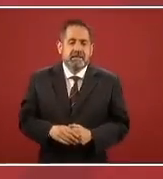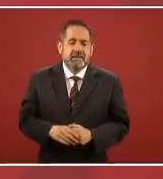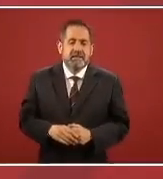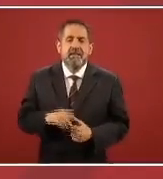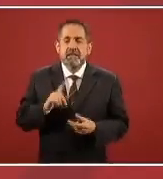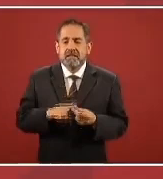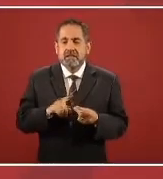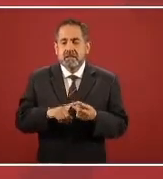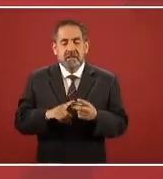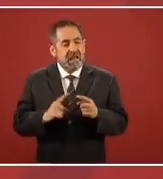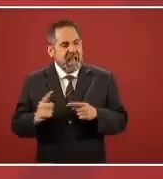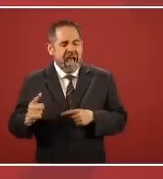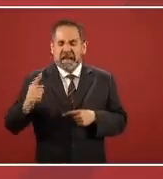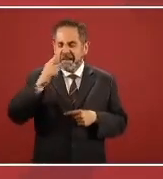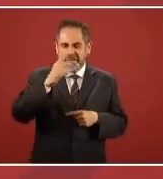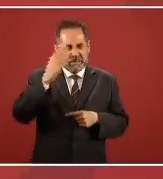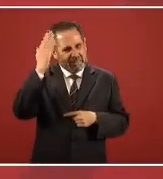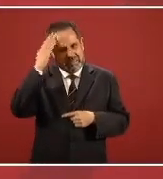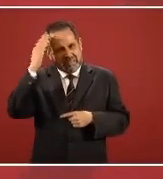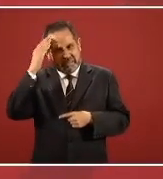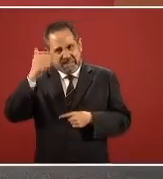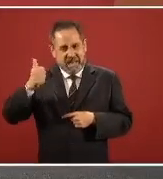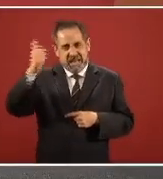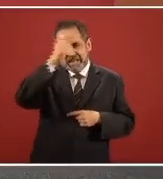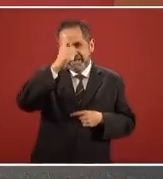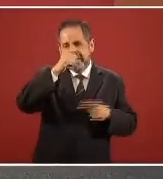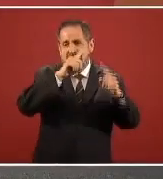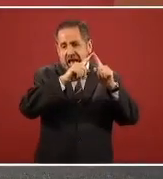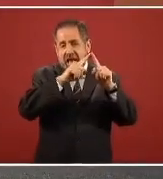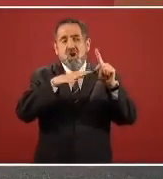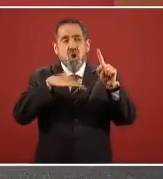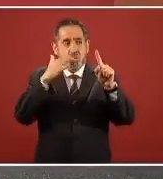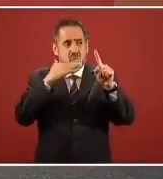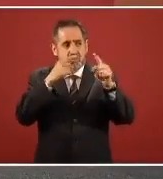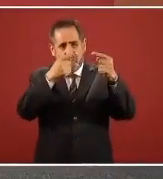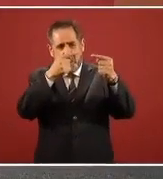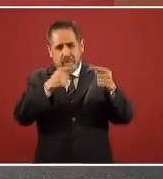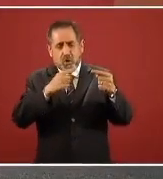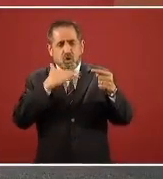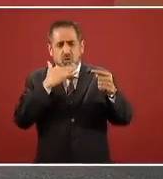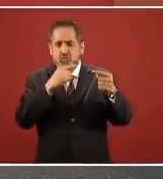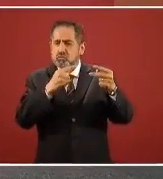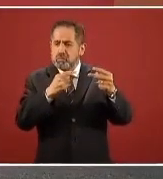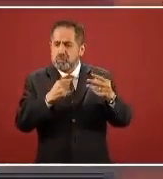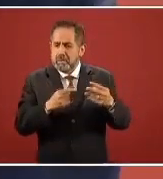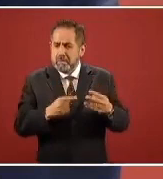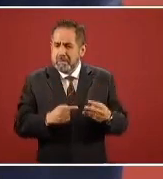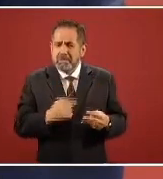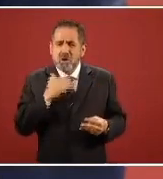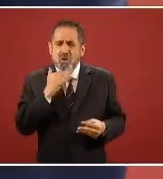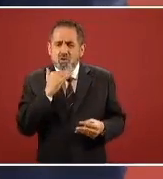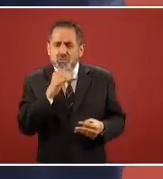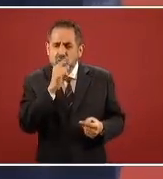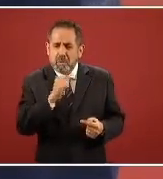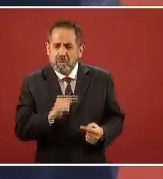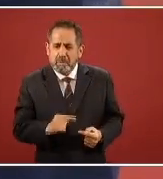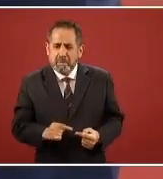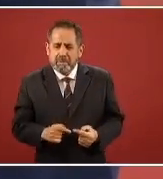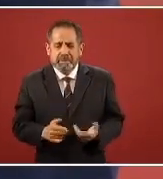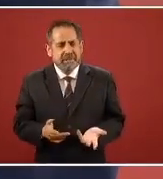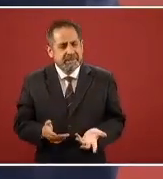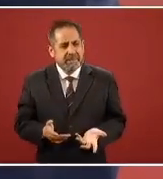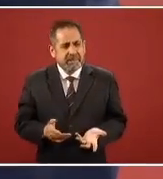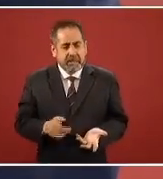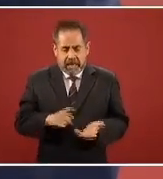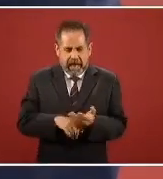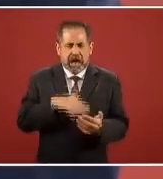da de arriba para abajo. Is given from the top down. Sí hay